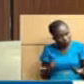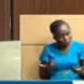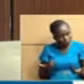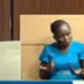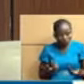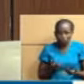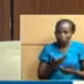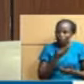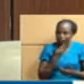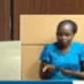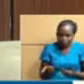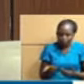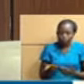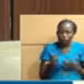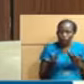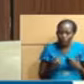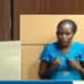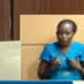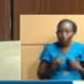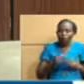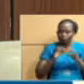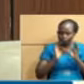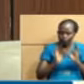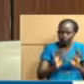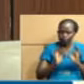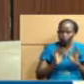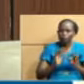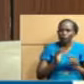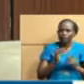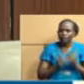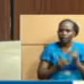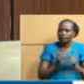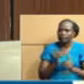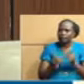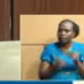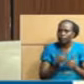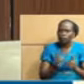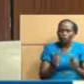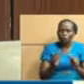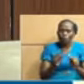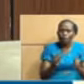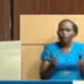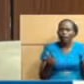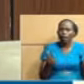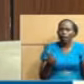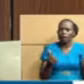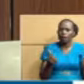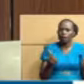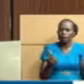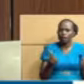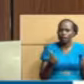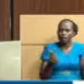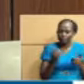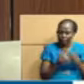there needs to be a very developed system, appropriately equipped, empowered, that